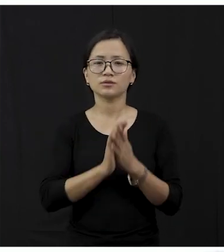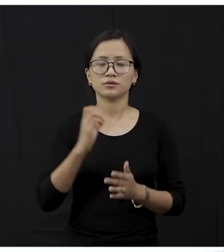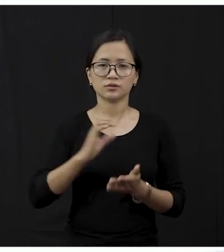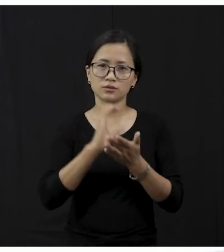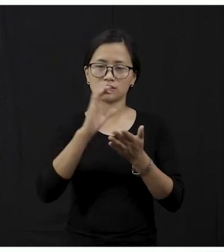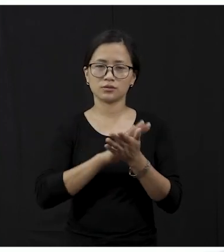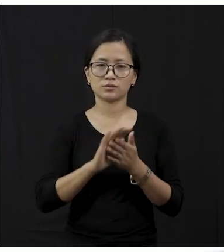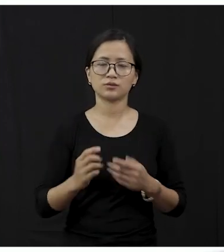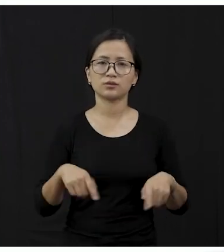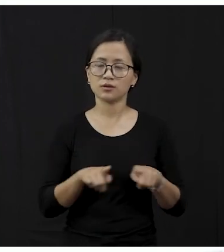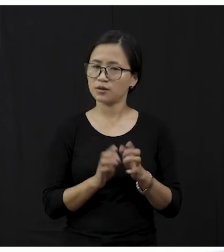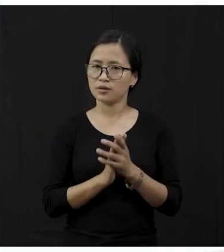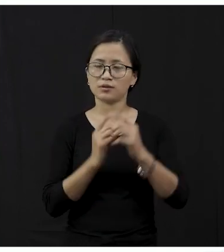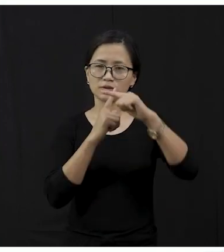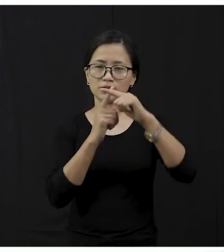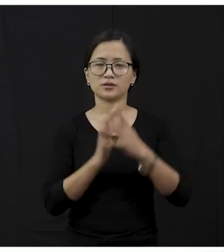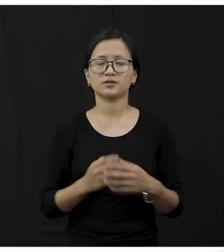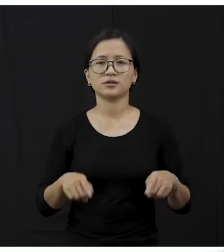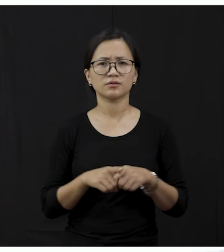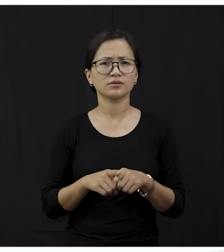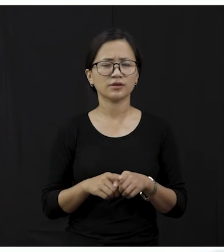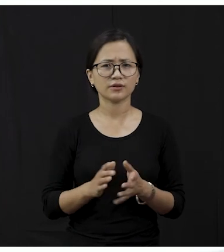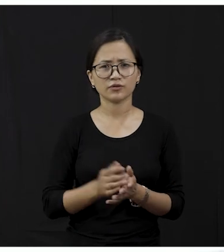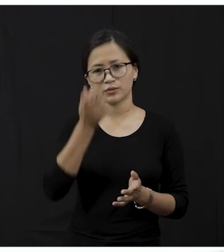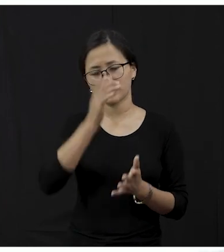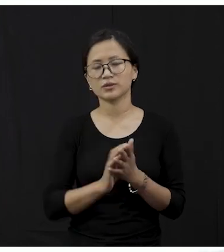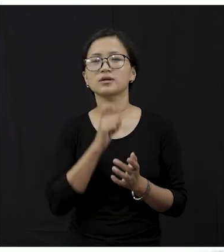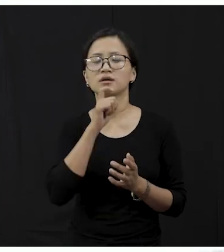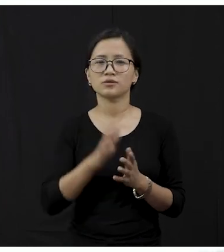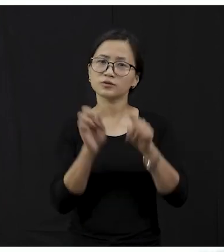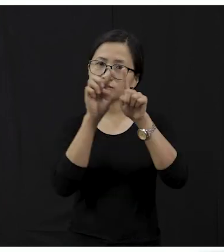chapter addition. If you have any doubt, you can ask in our comment box.